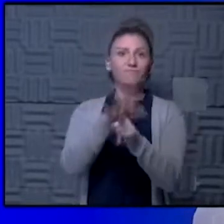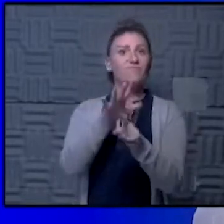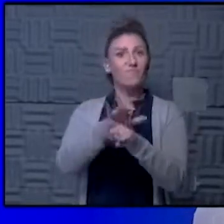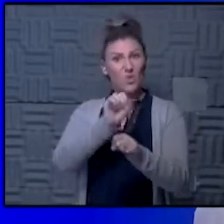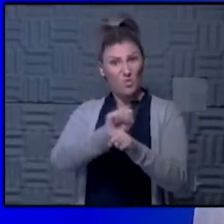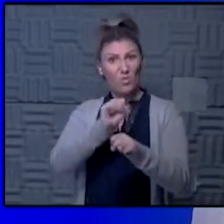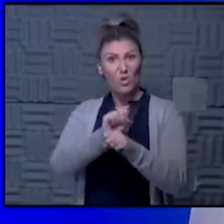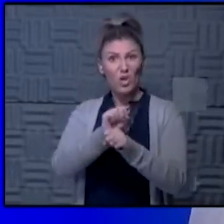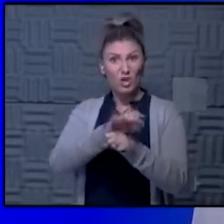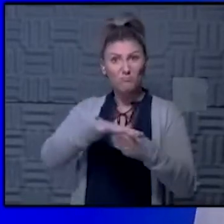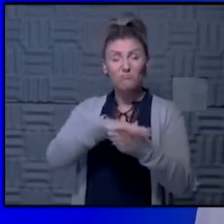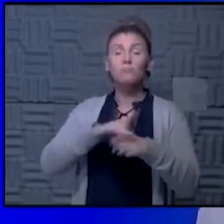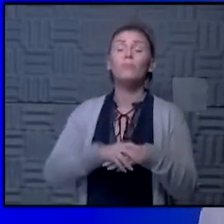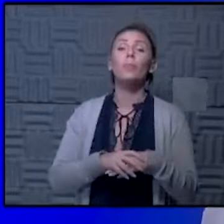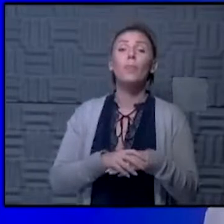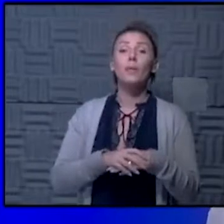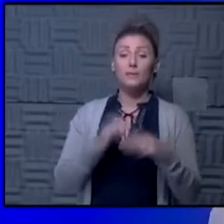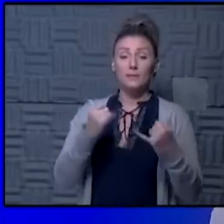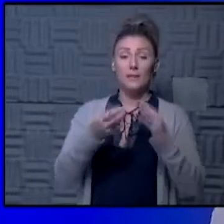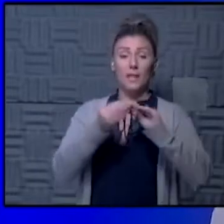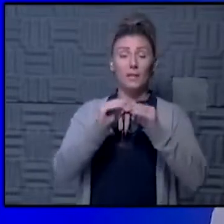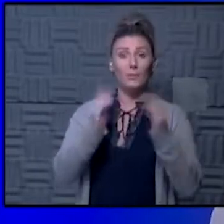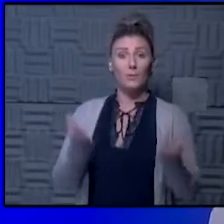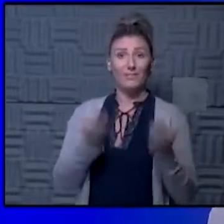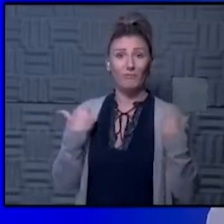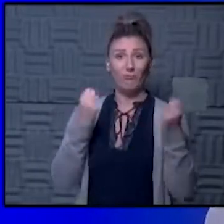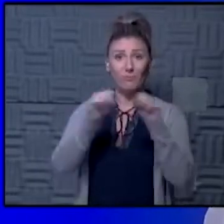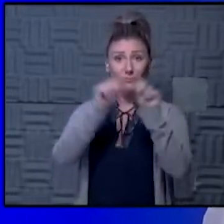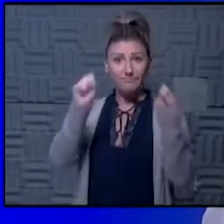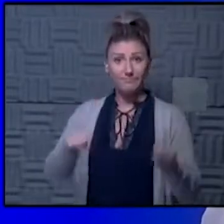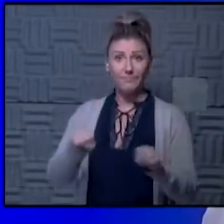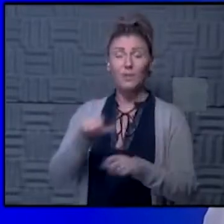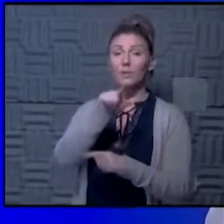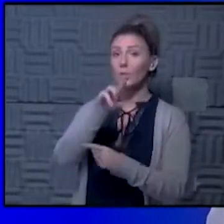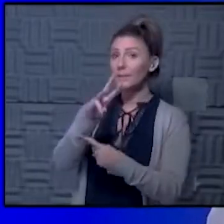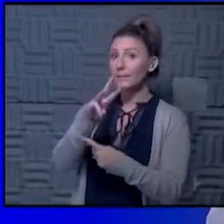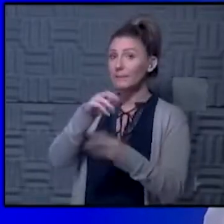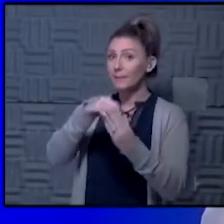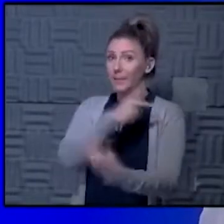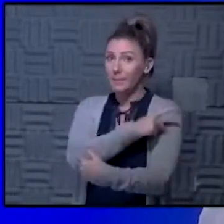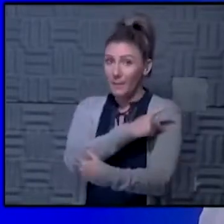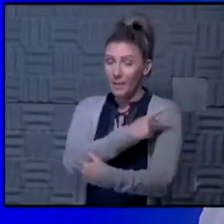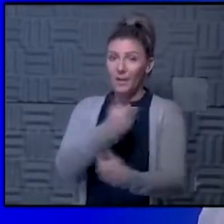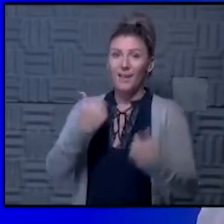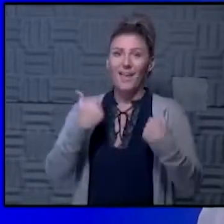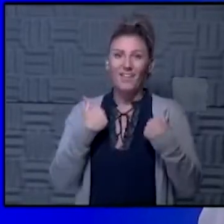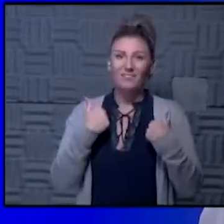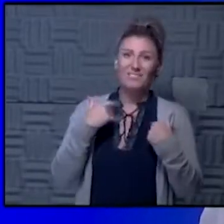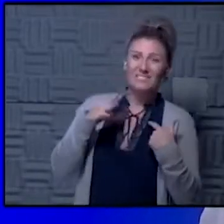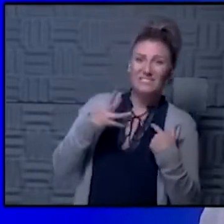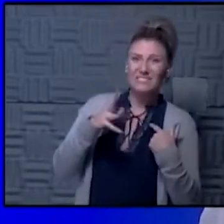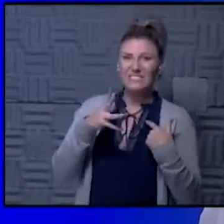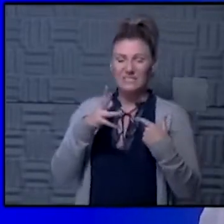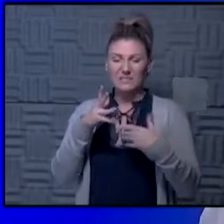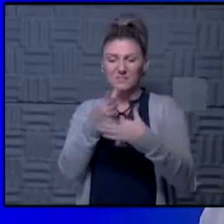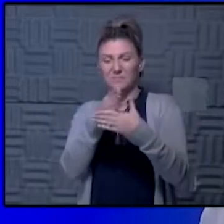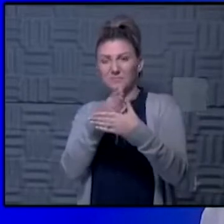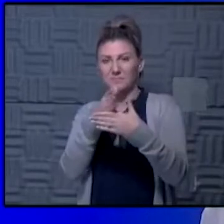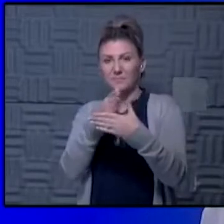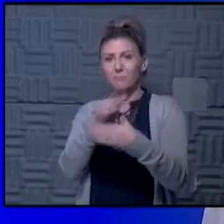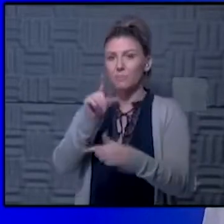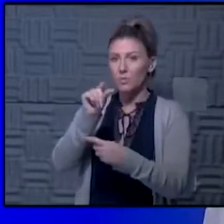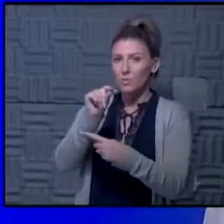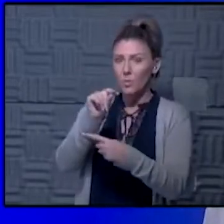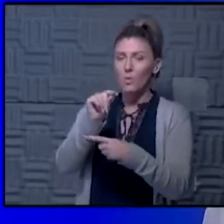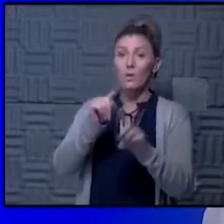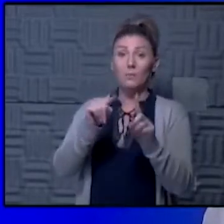Today, for our numbers here at the health system, we have 26 inpatients. We have been kind of hanging in that mid-20s range,